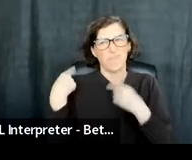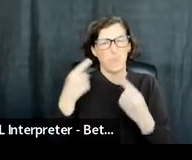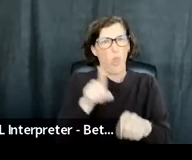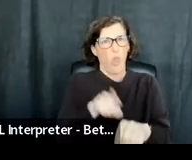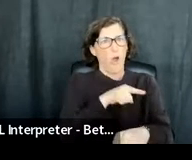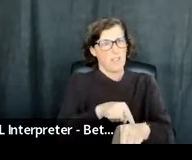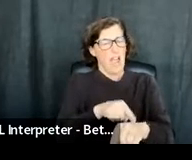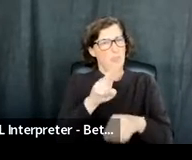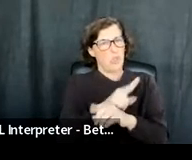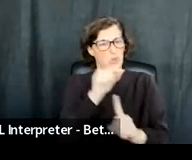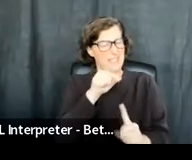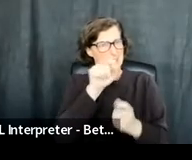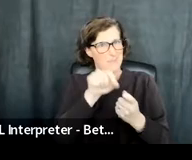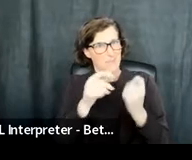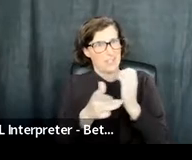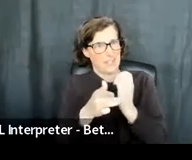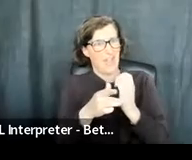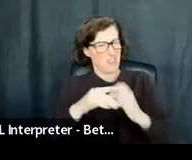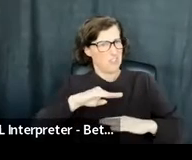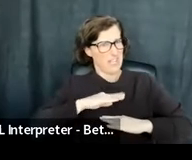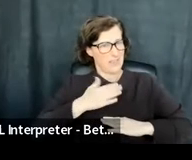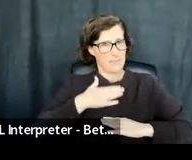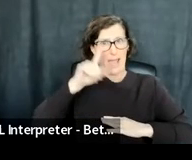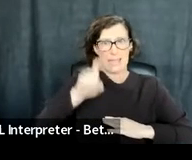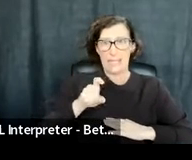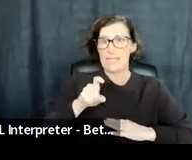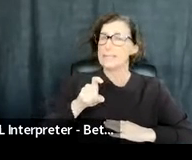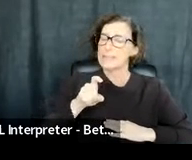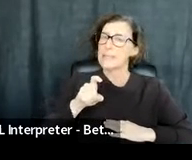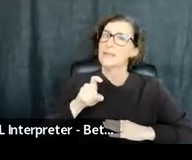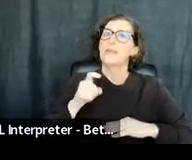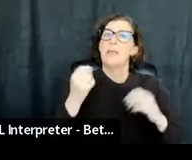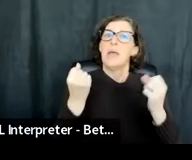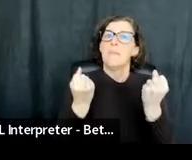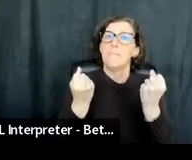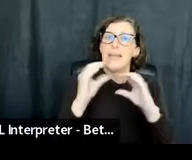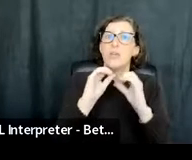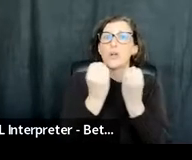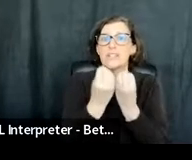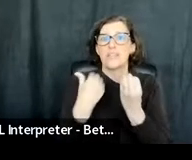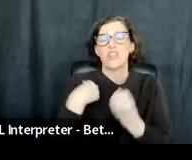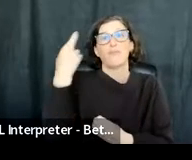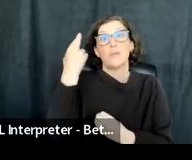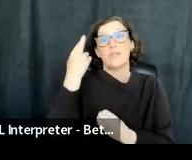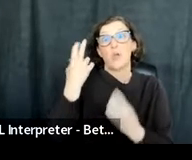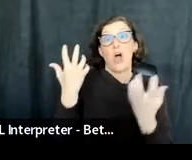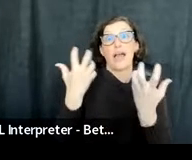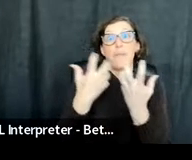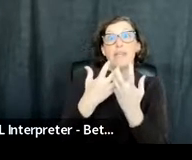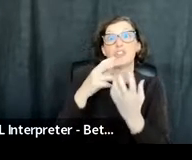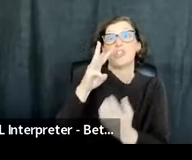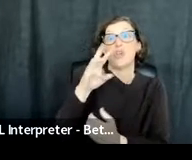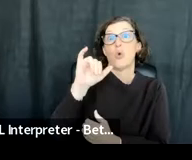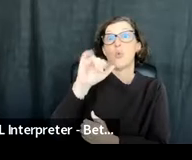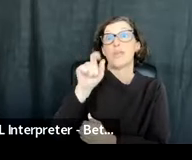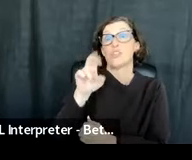needs, they can go on. A lot of organizations have have reasonable accommodations wizards, or a form that can be